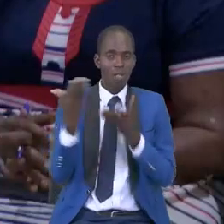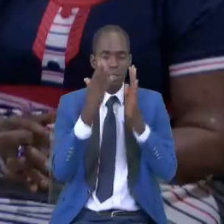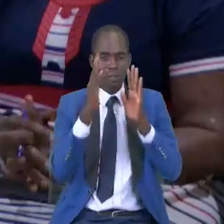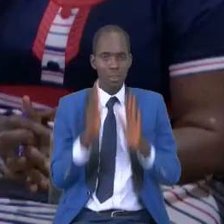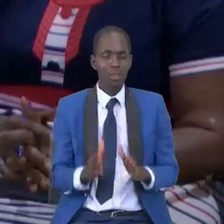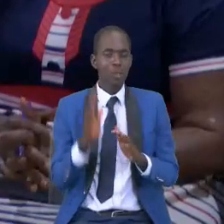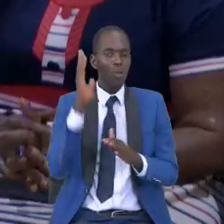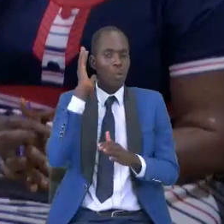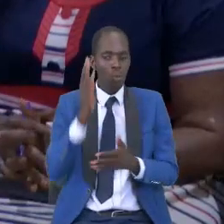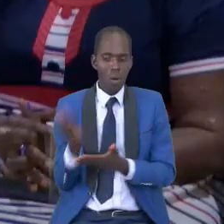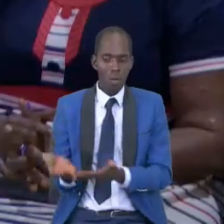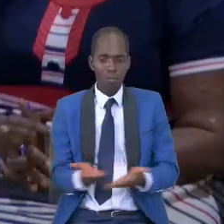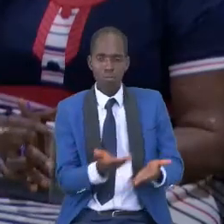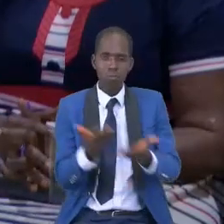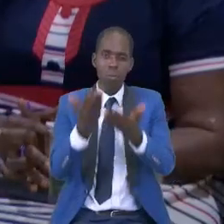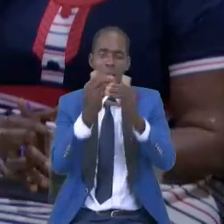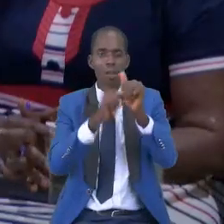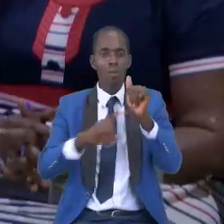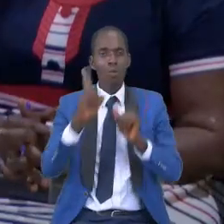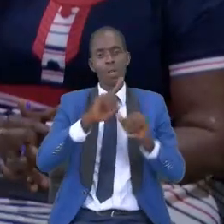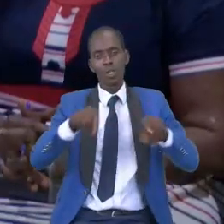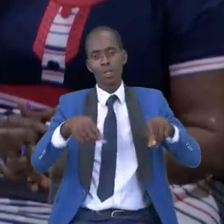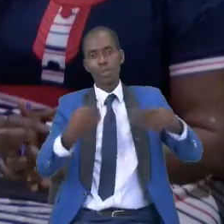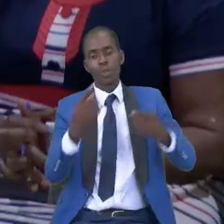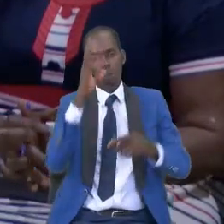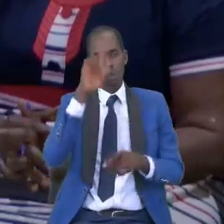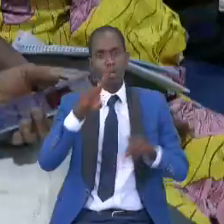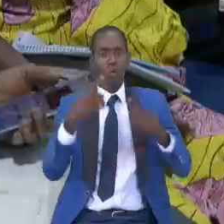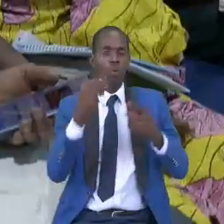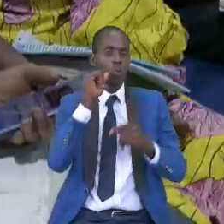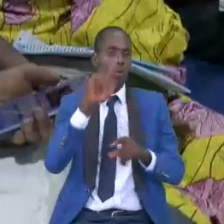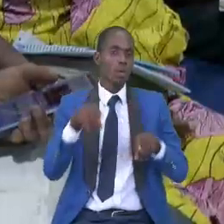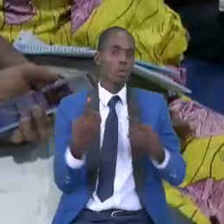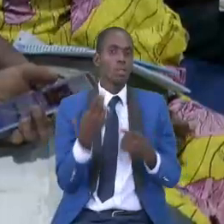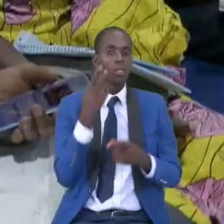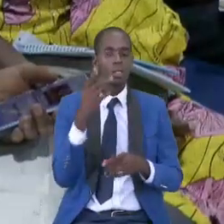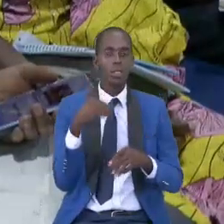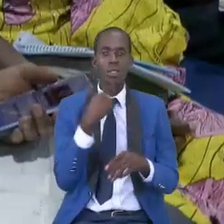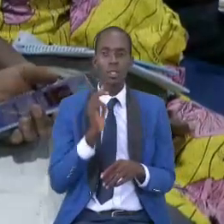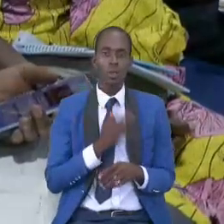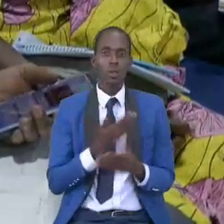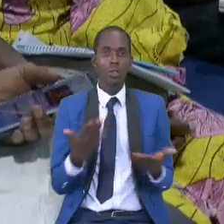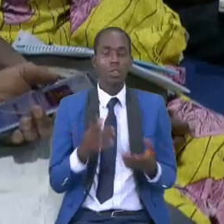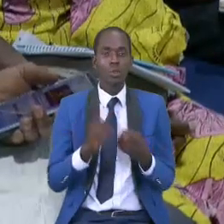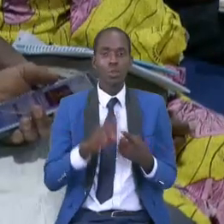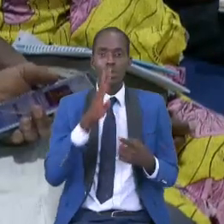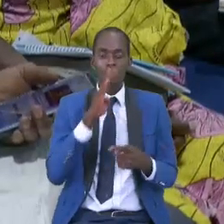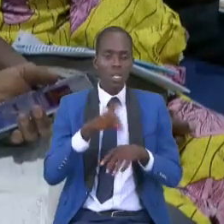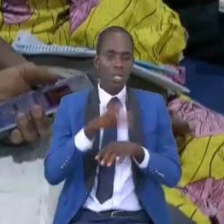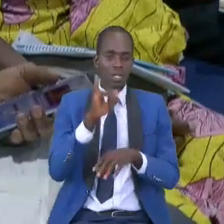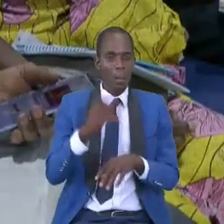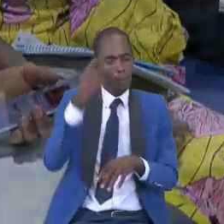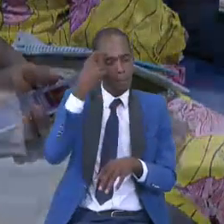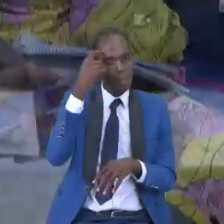will carry everywhere he goes and everywhere she goes. It tells us there to be carnally minded is